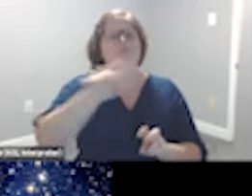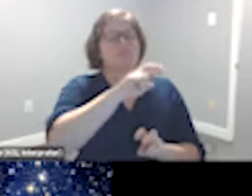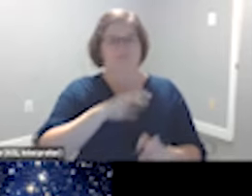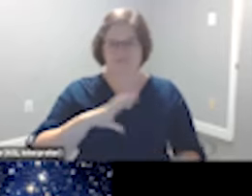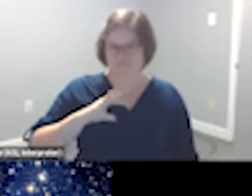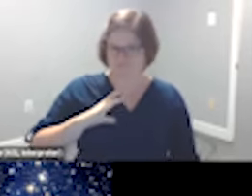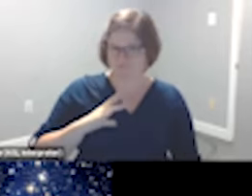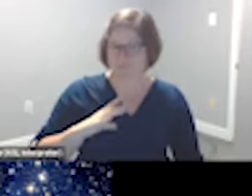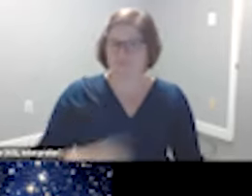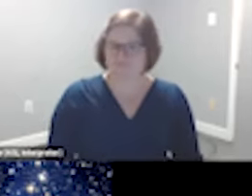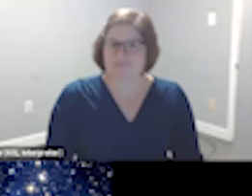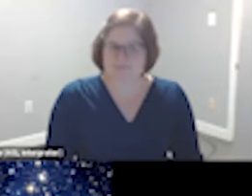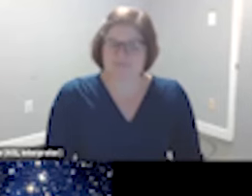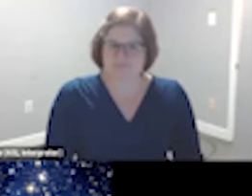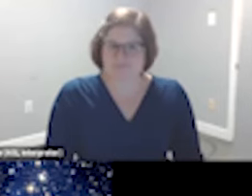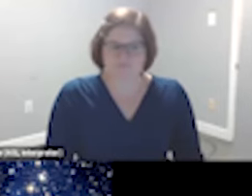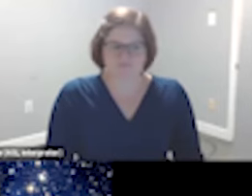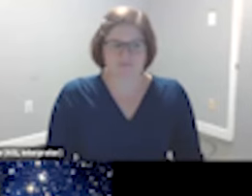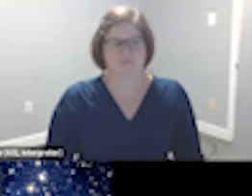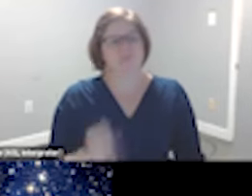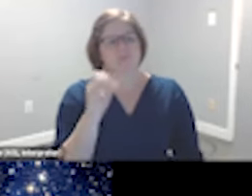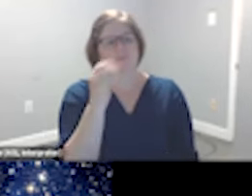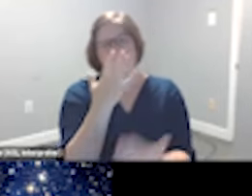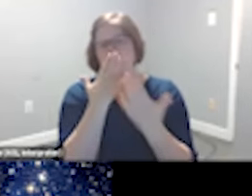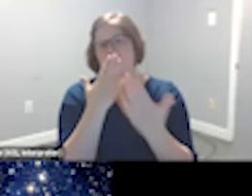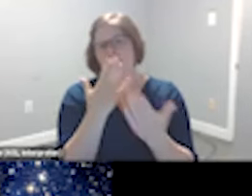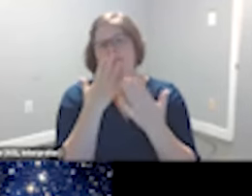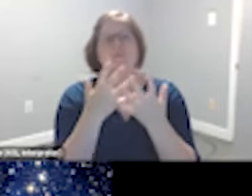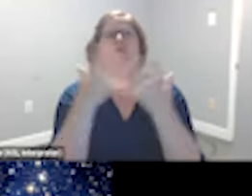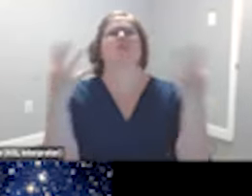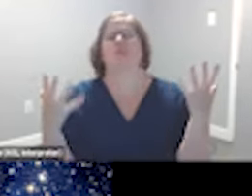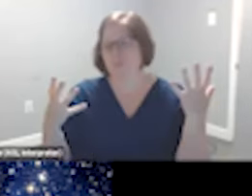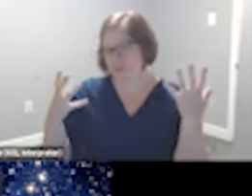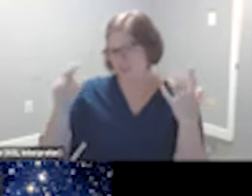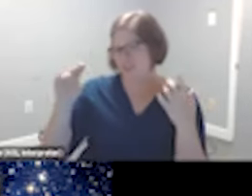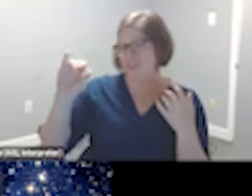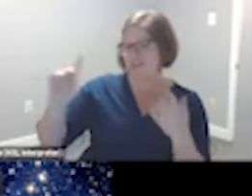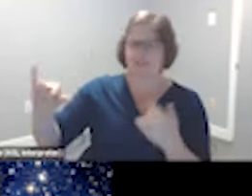that happen by moving between the rooms. So thank you so much, Nick. That was fantastic.